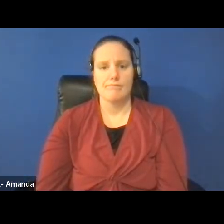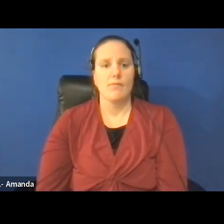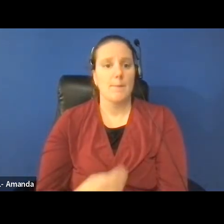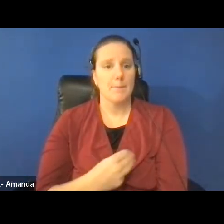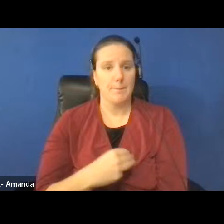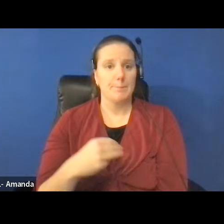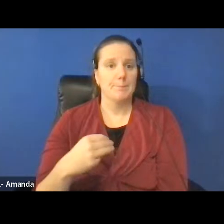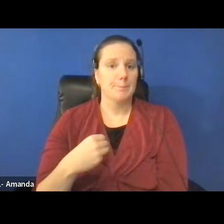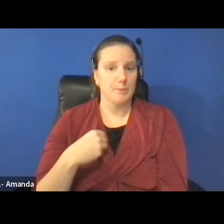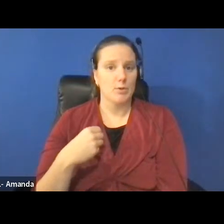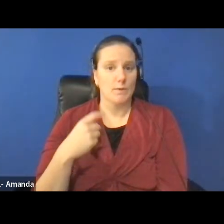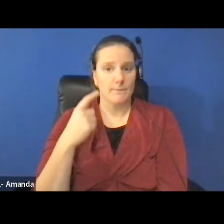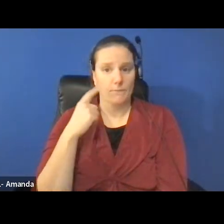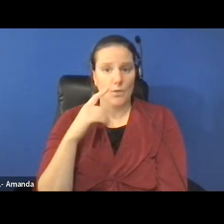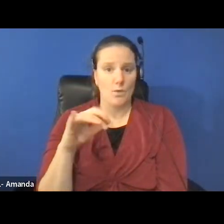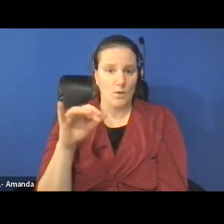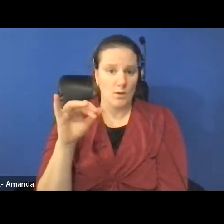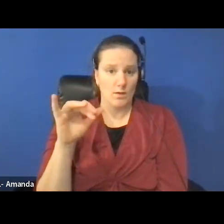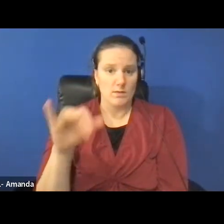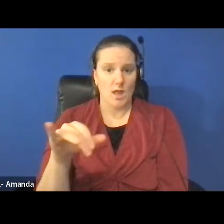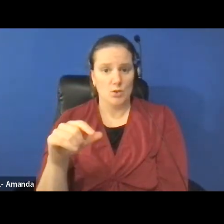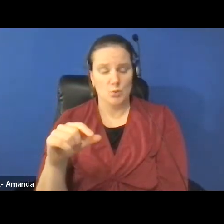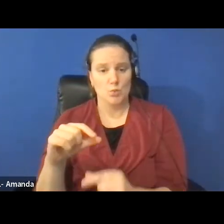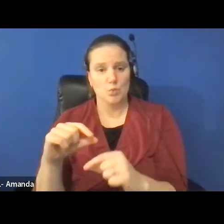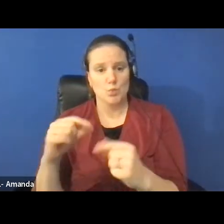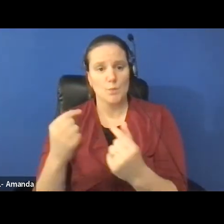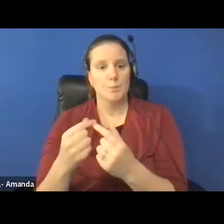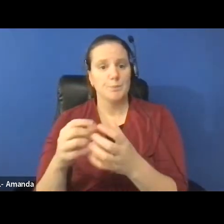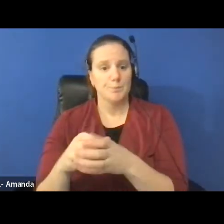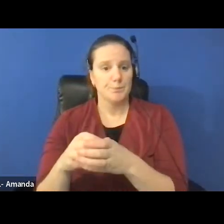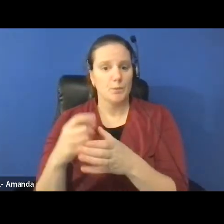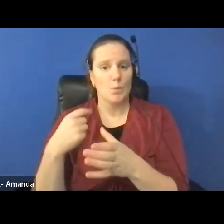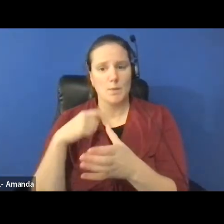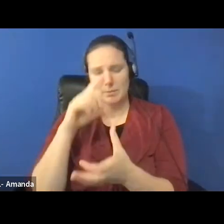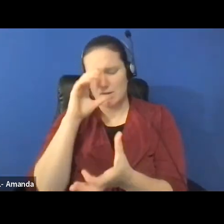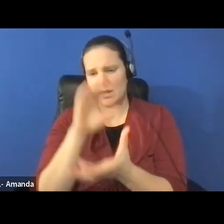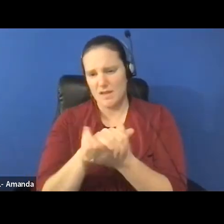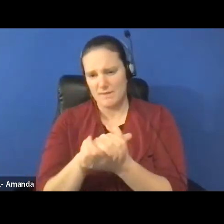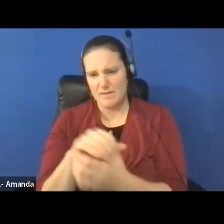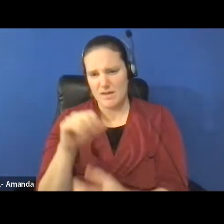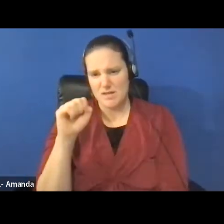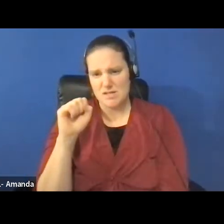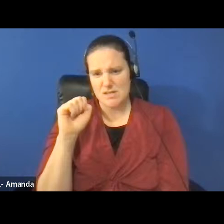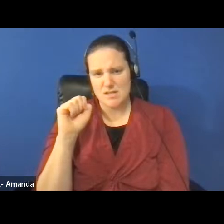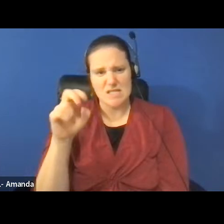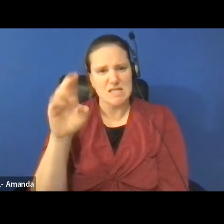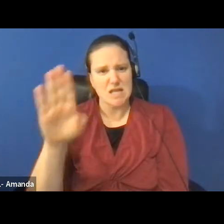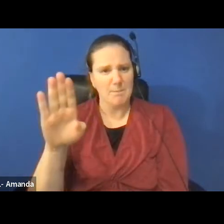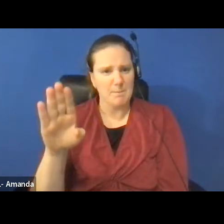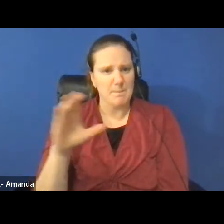membership for that group that we believe will be a subcommittee to